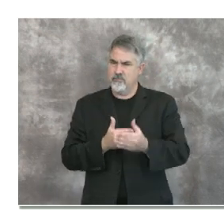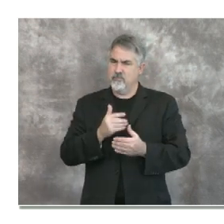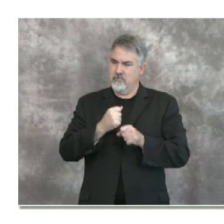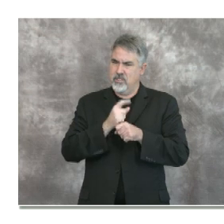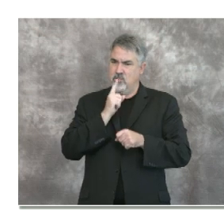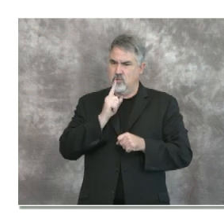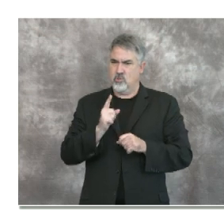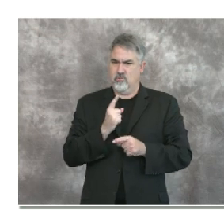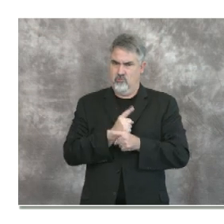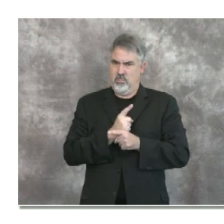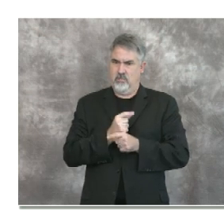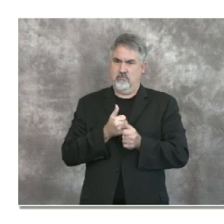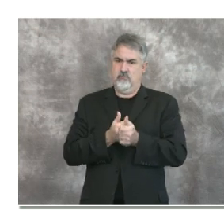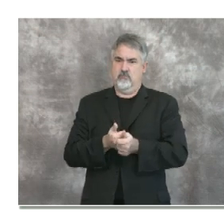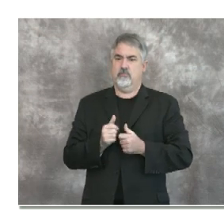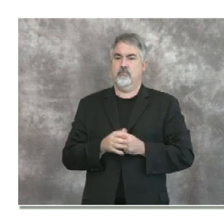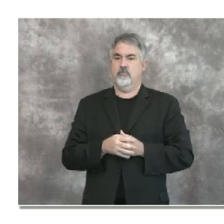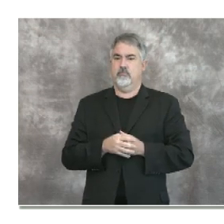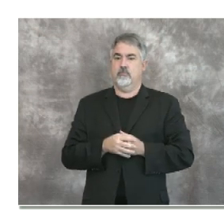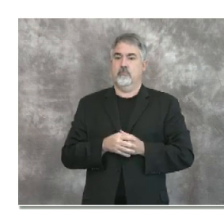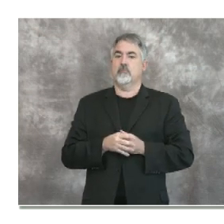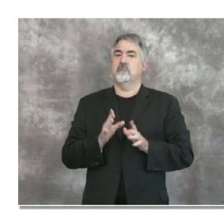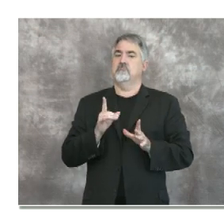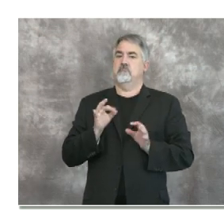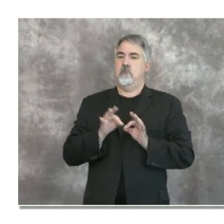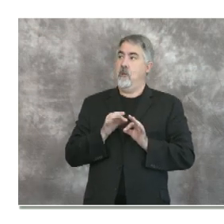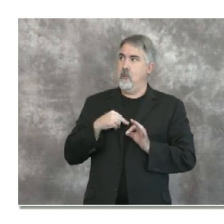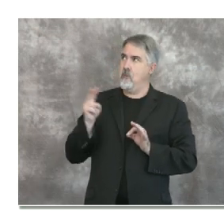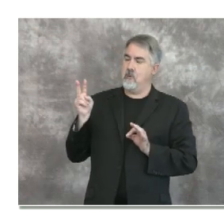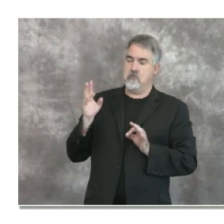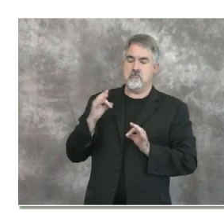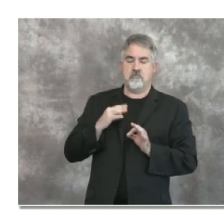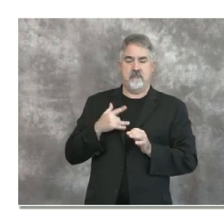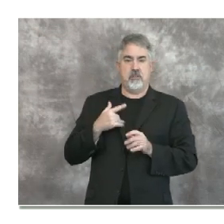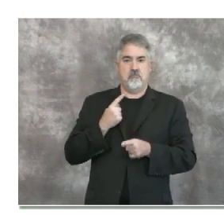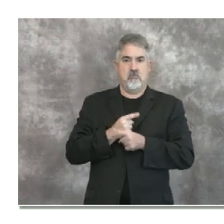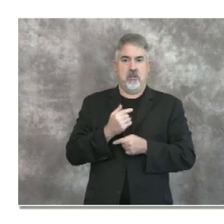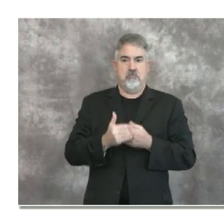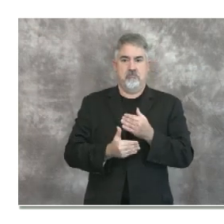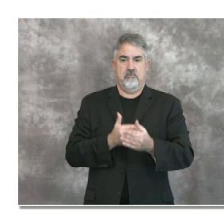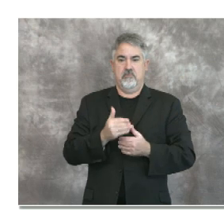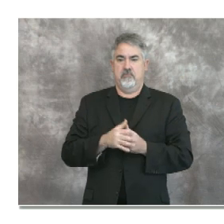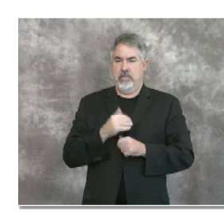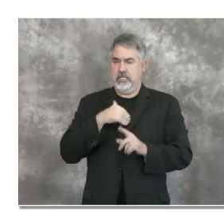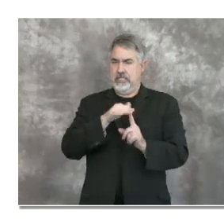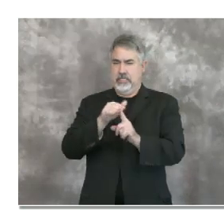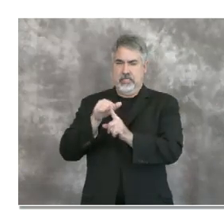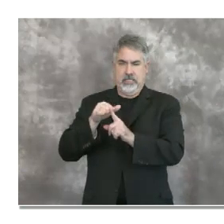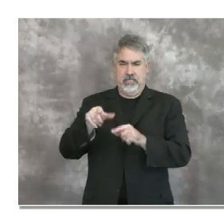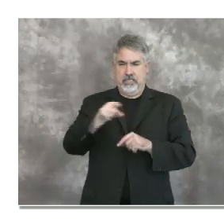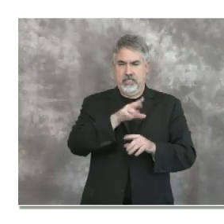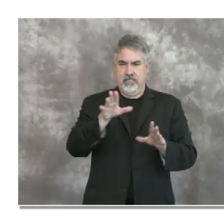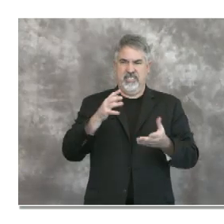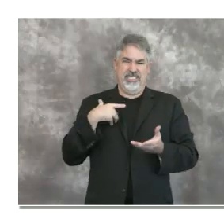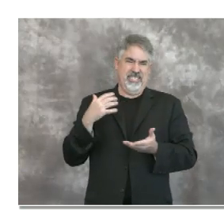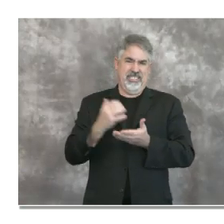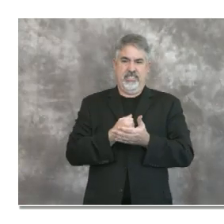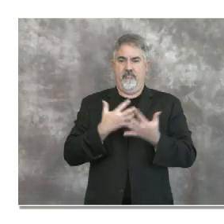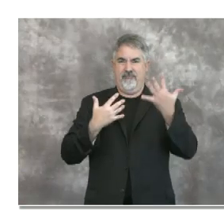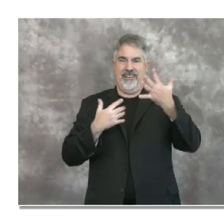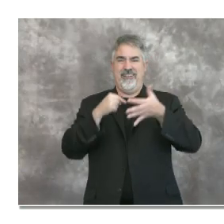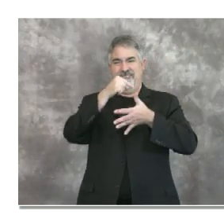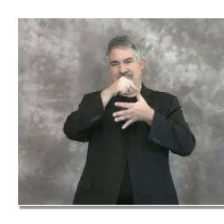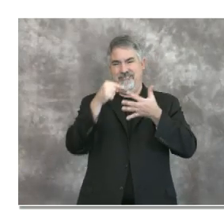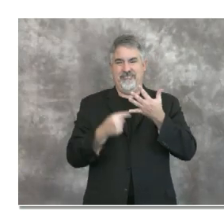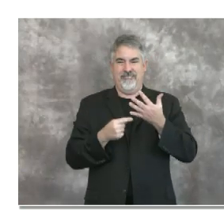that shows we are moving in the right direction. As a reminder, we are utilizing the 5 metrics from the